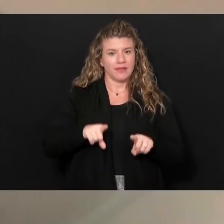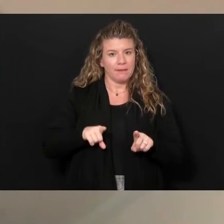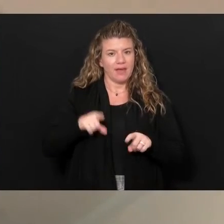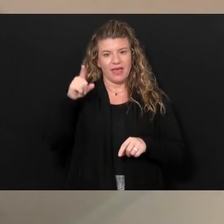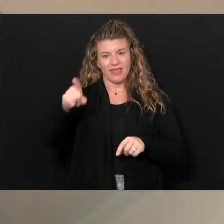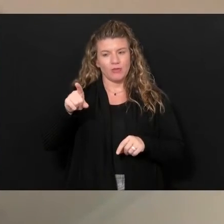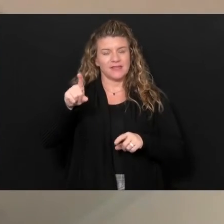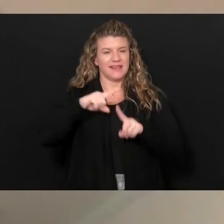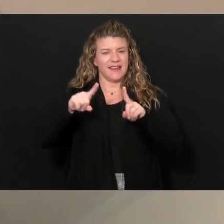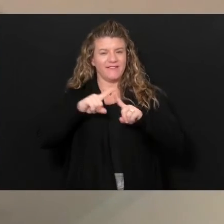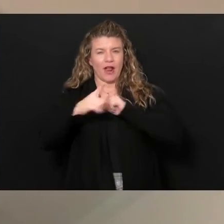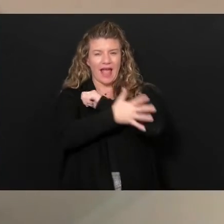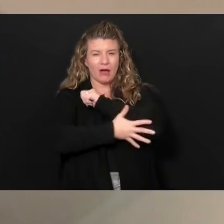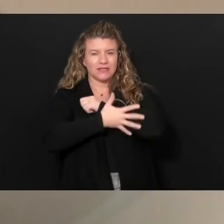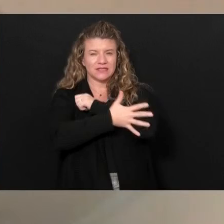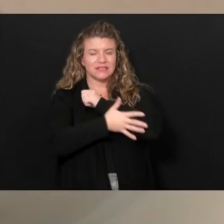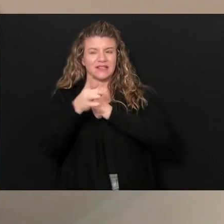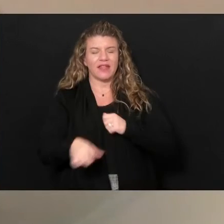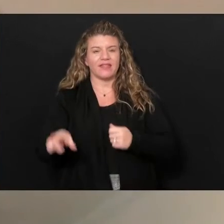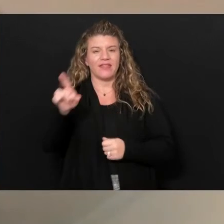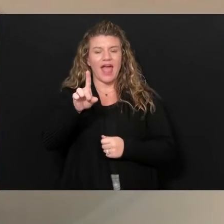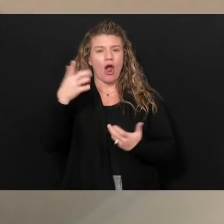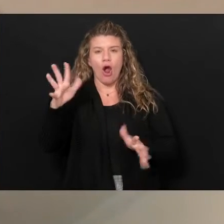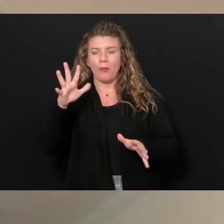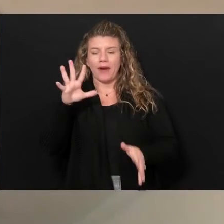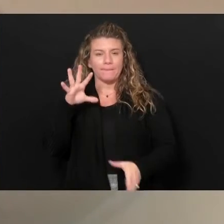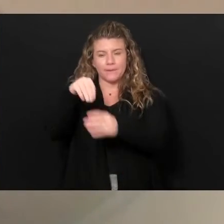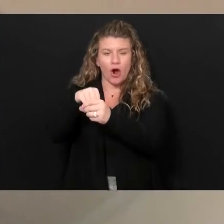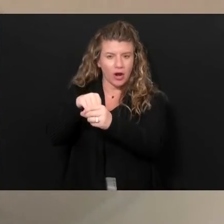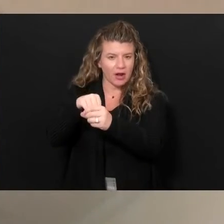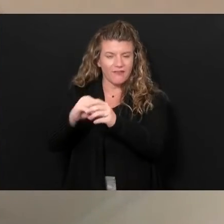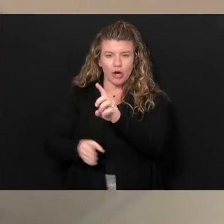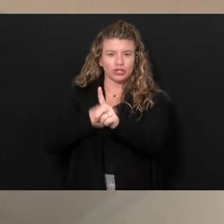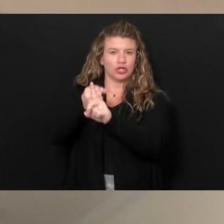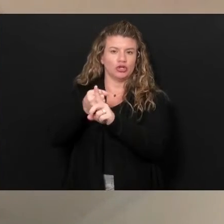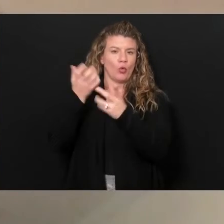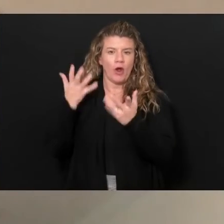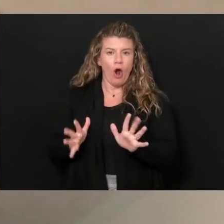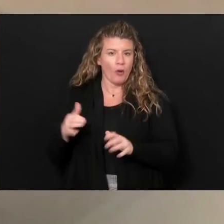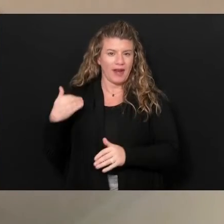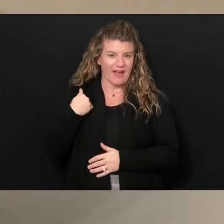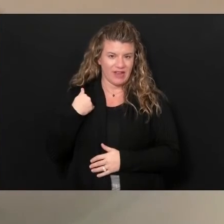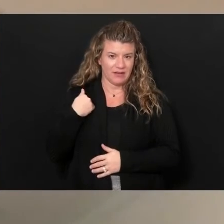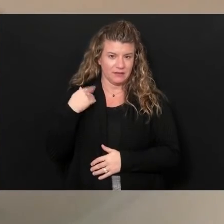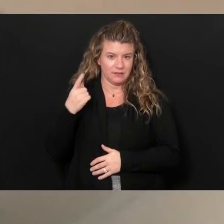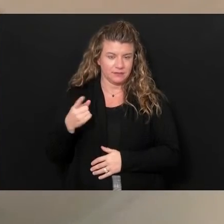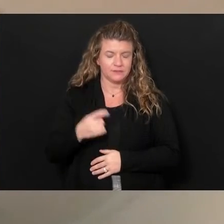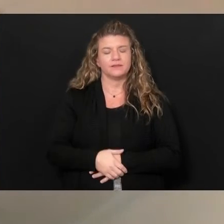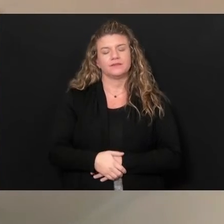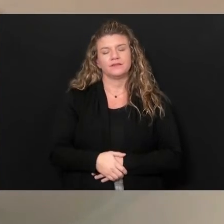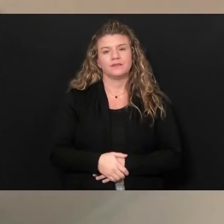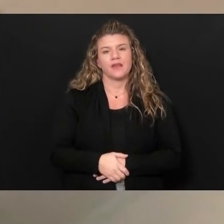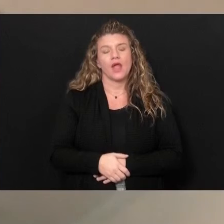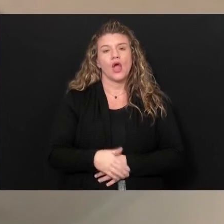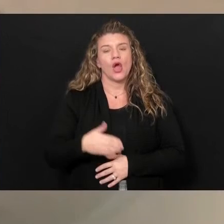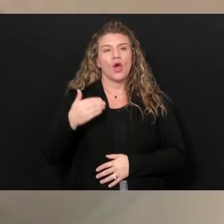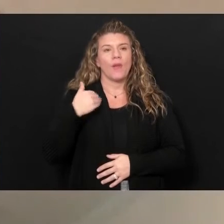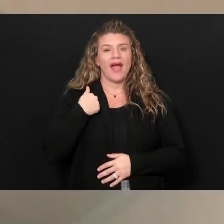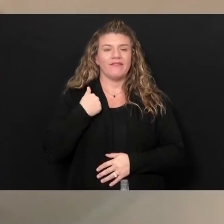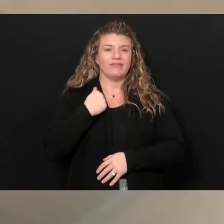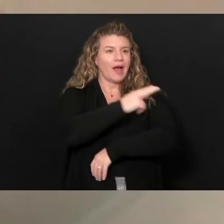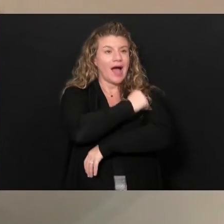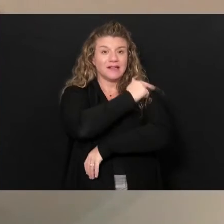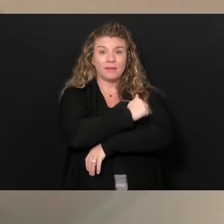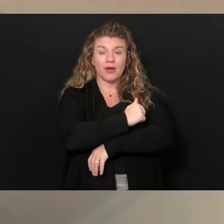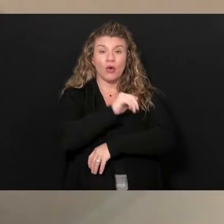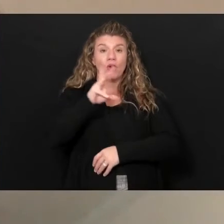be counties that are part of this surge that we've talked about. And for instance, Wheeling Hospital was one